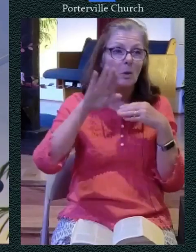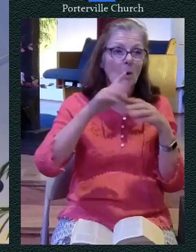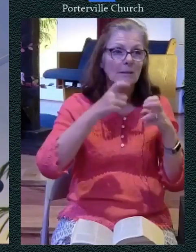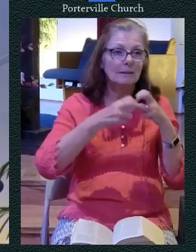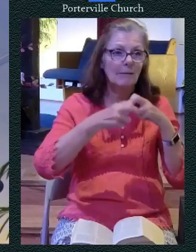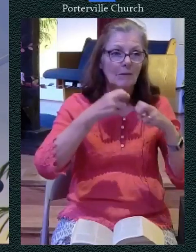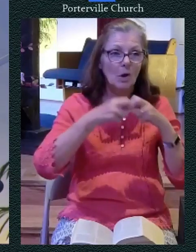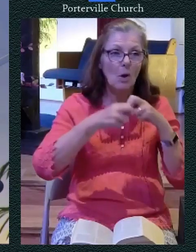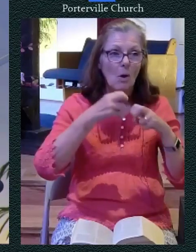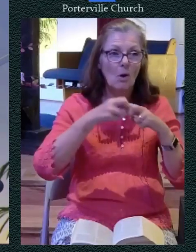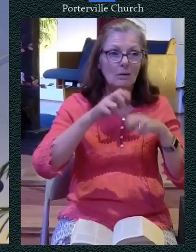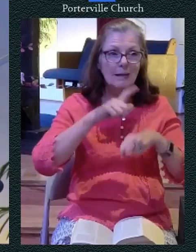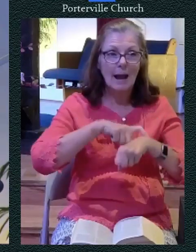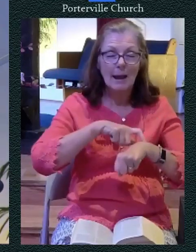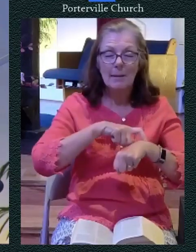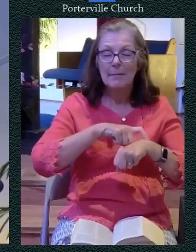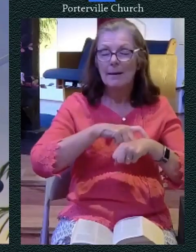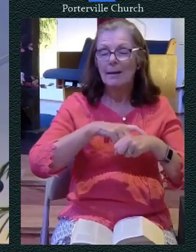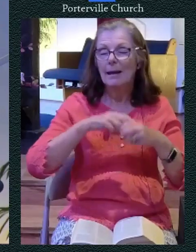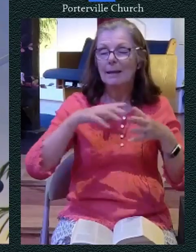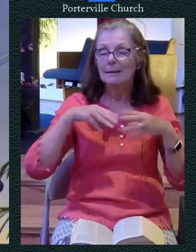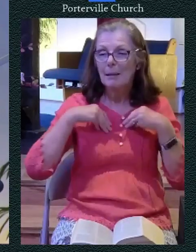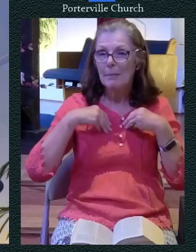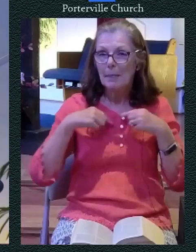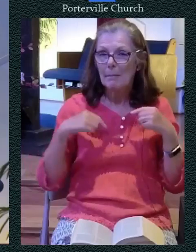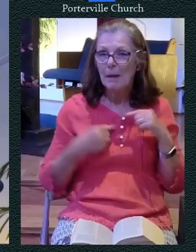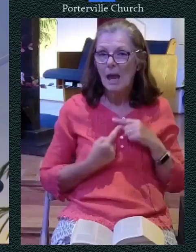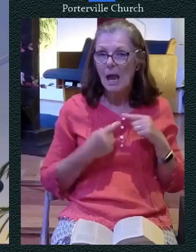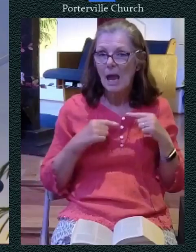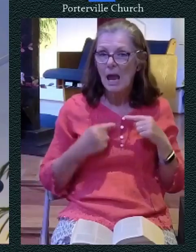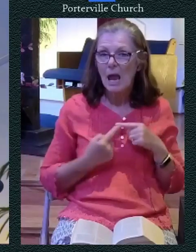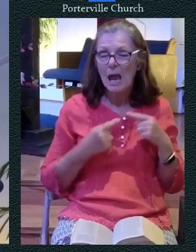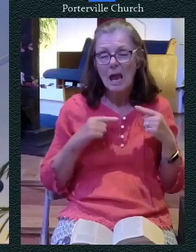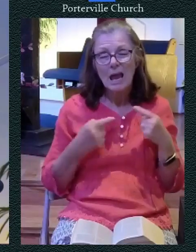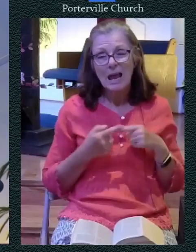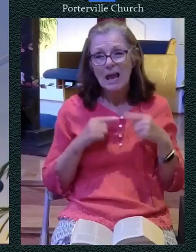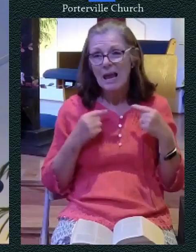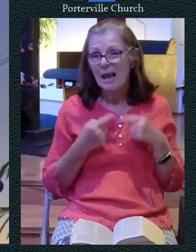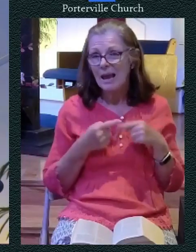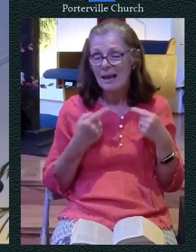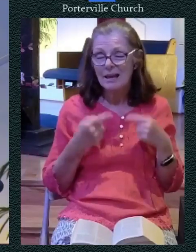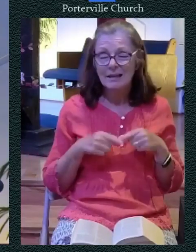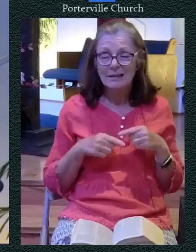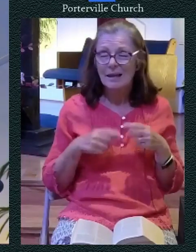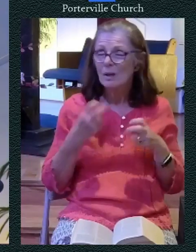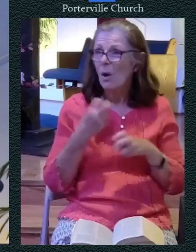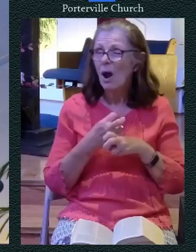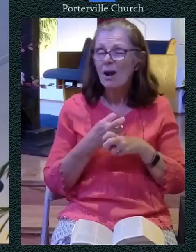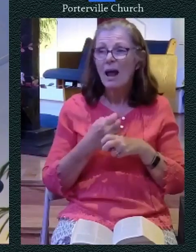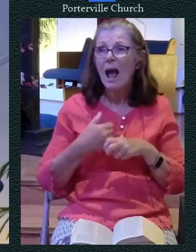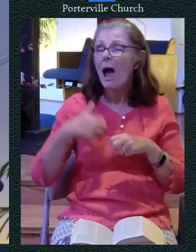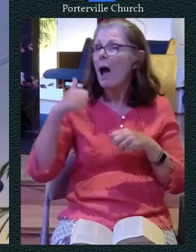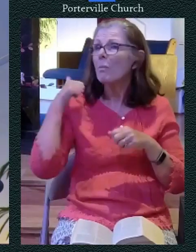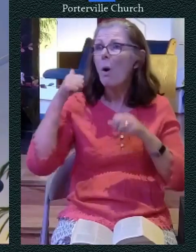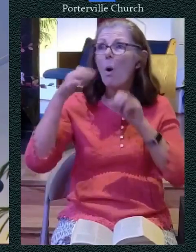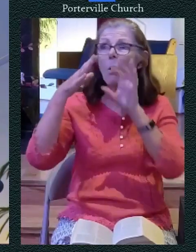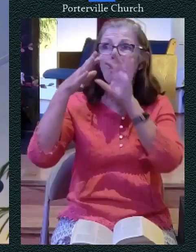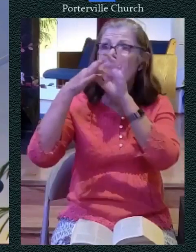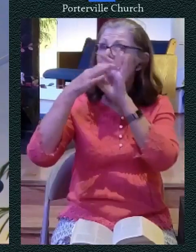accept the pain, to say, God, this is really hard, but I will not let go of you. What do you have for me